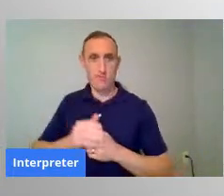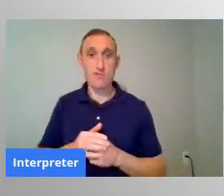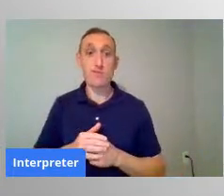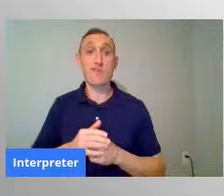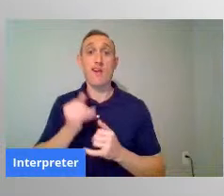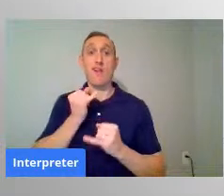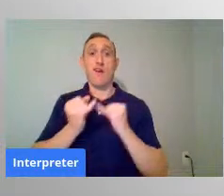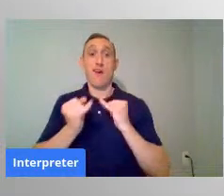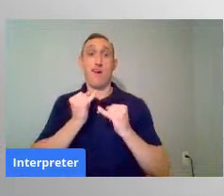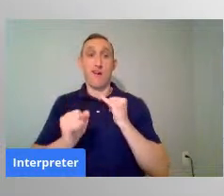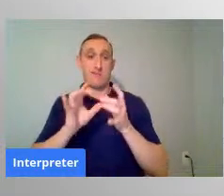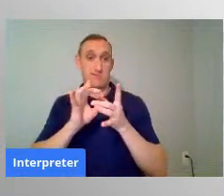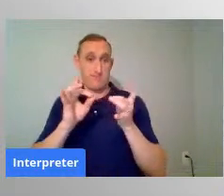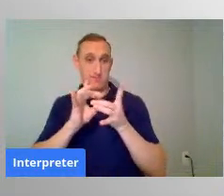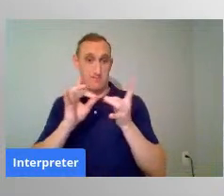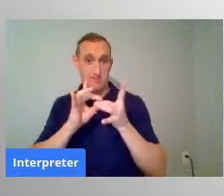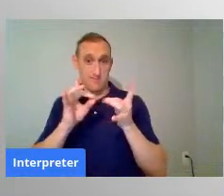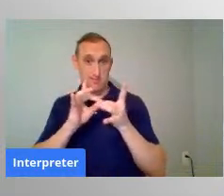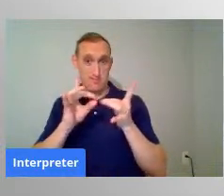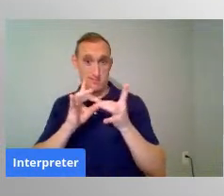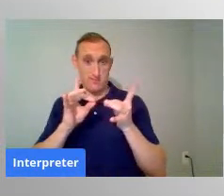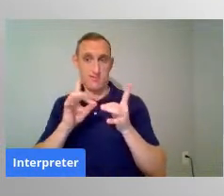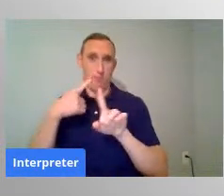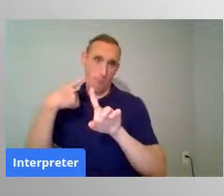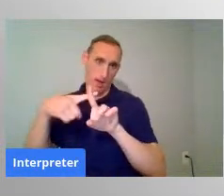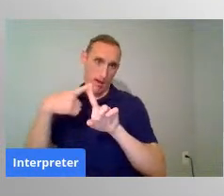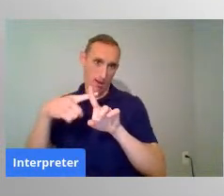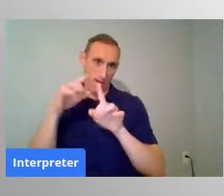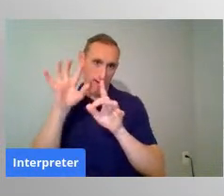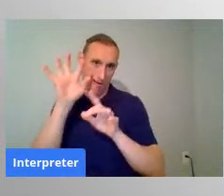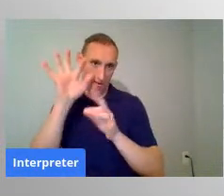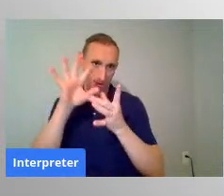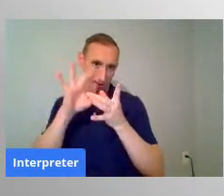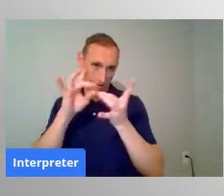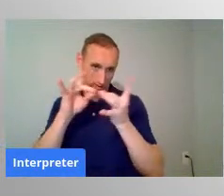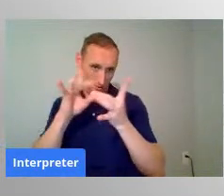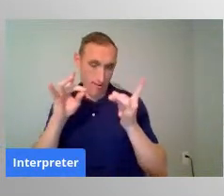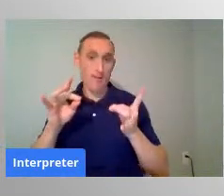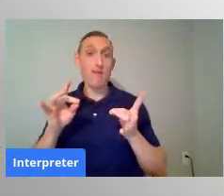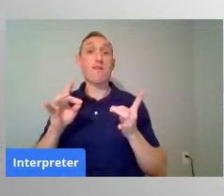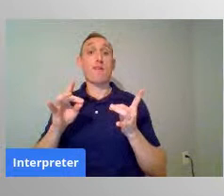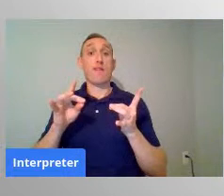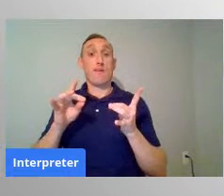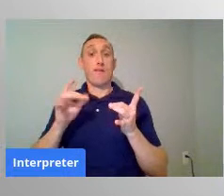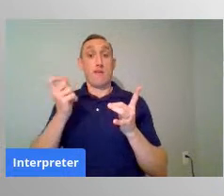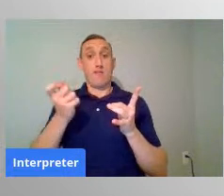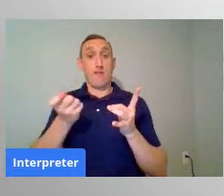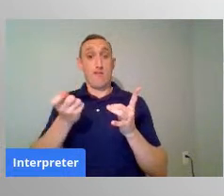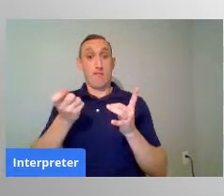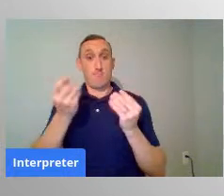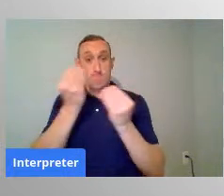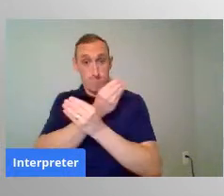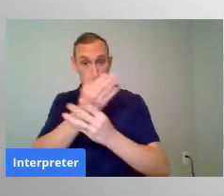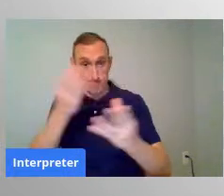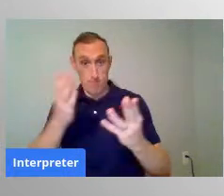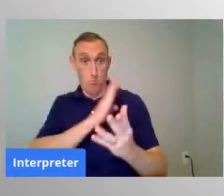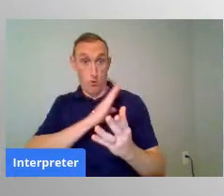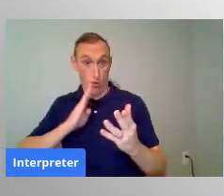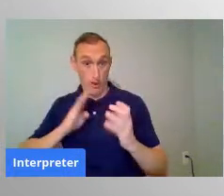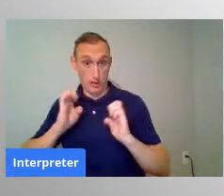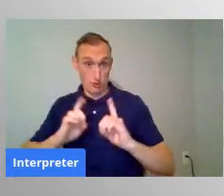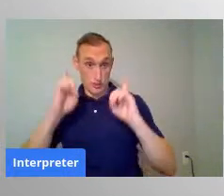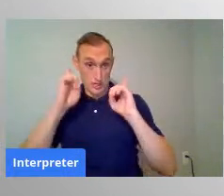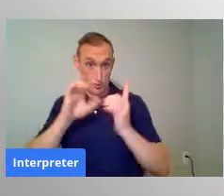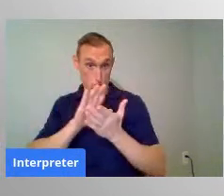And lastly, those are my positives. I do want us as a Board of Education and school district to please remember